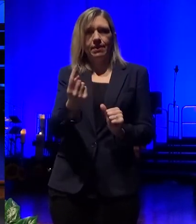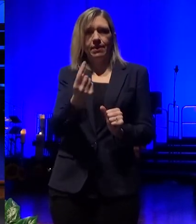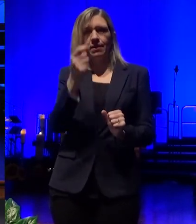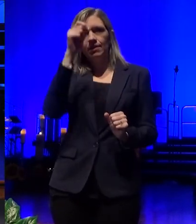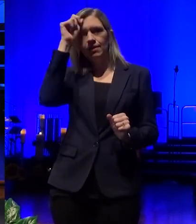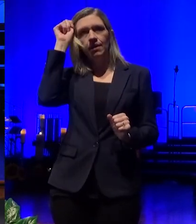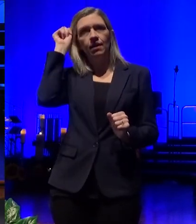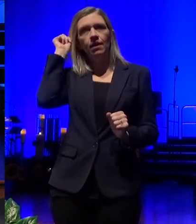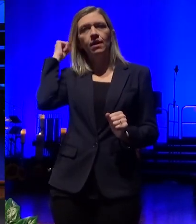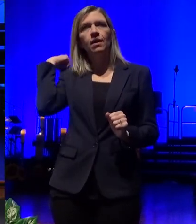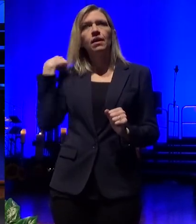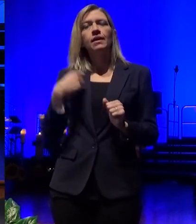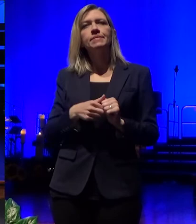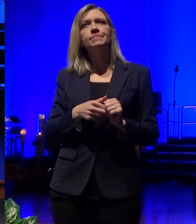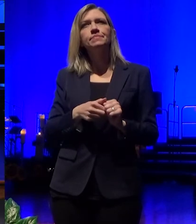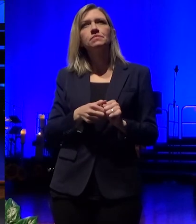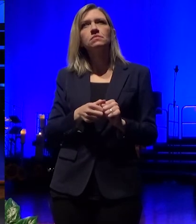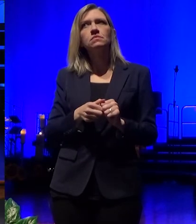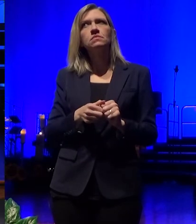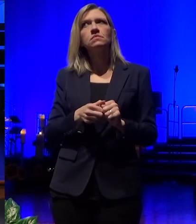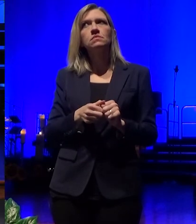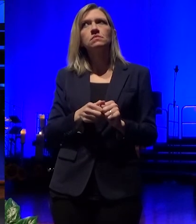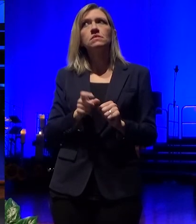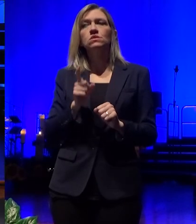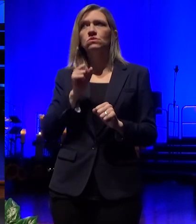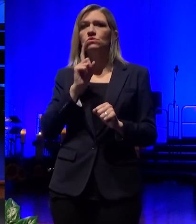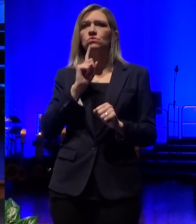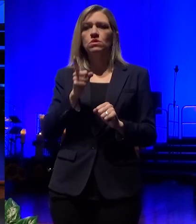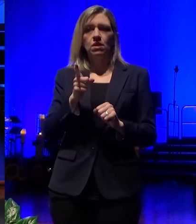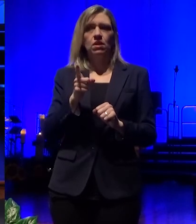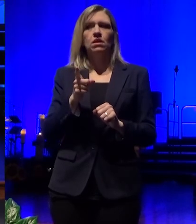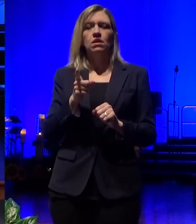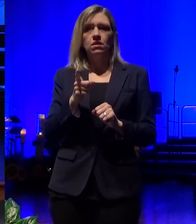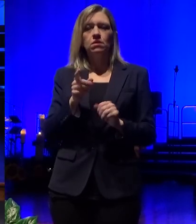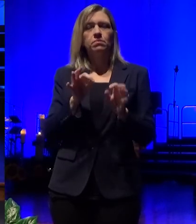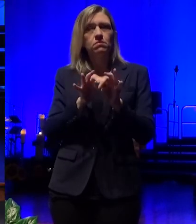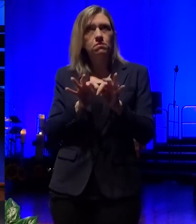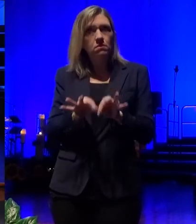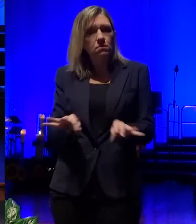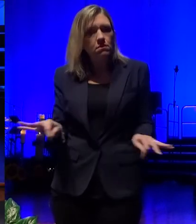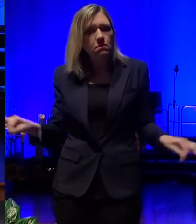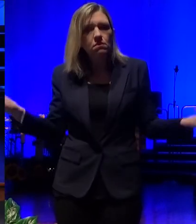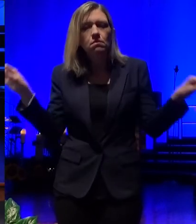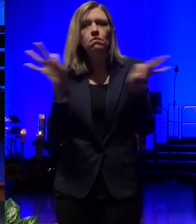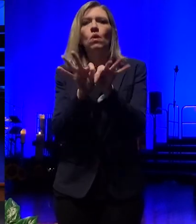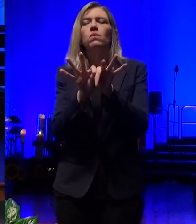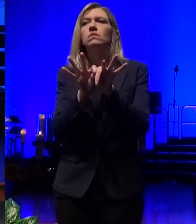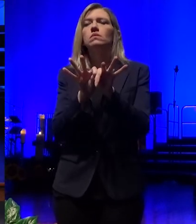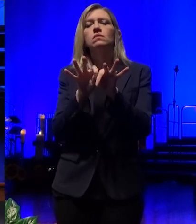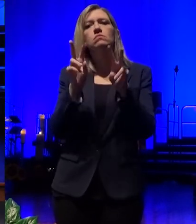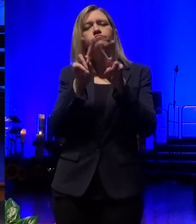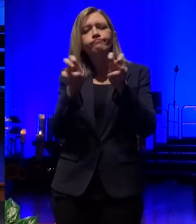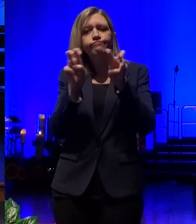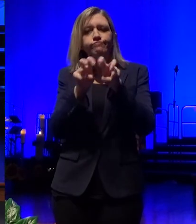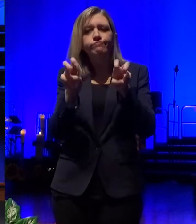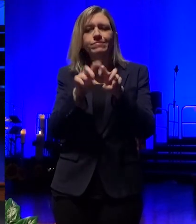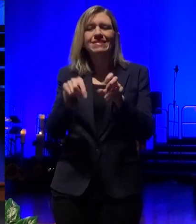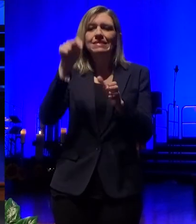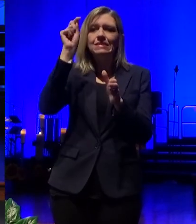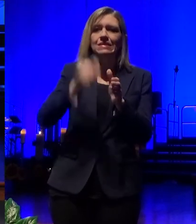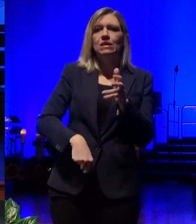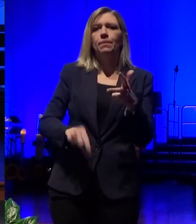something, that it is far superior to explore the deep level